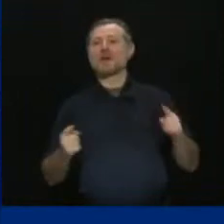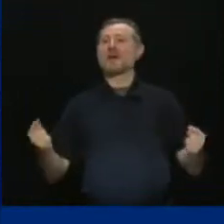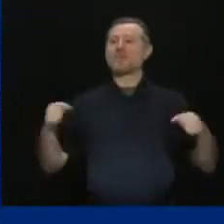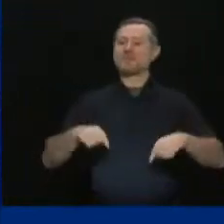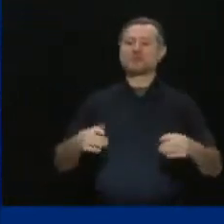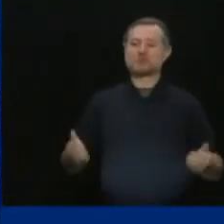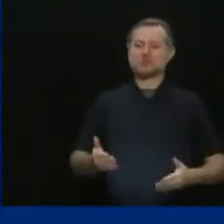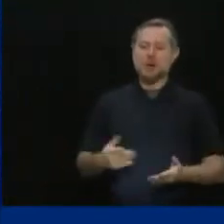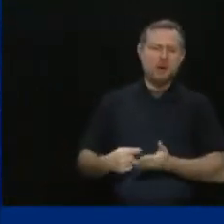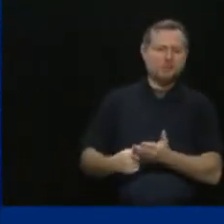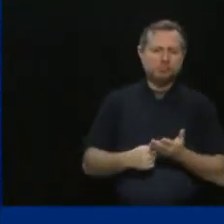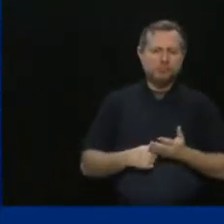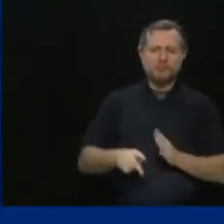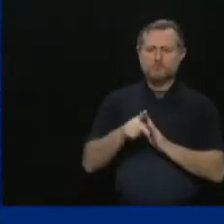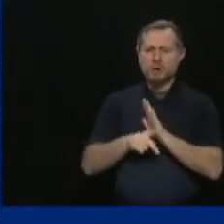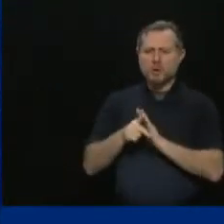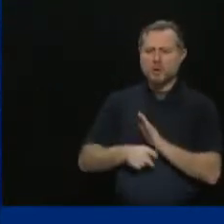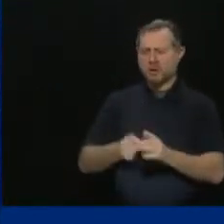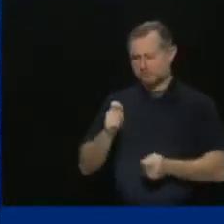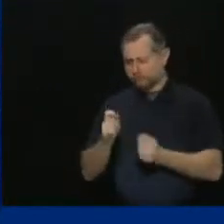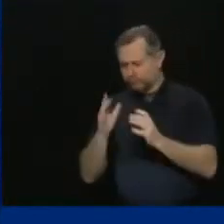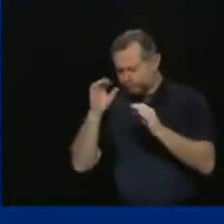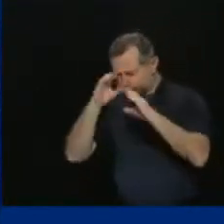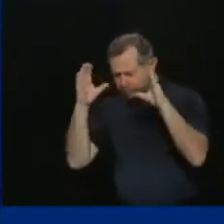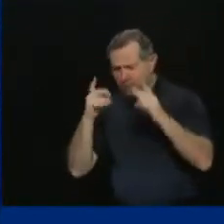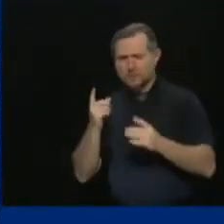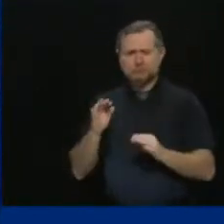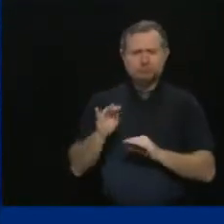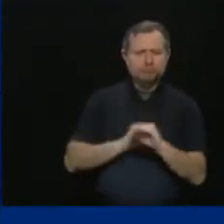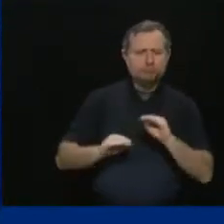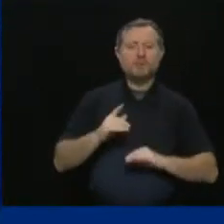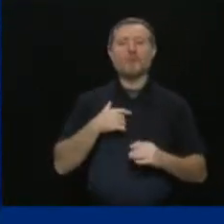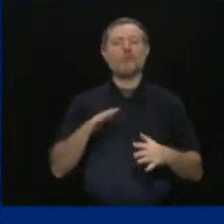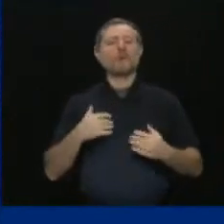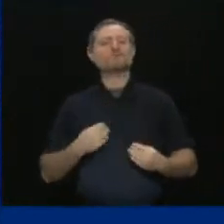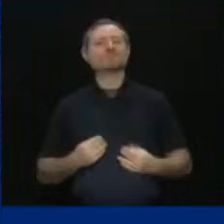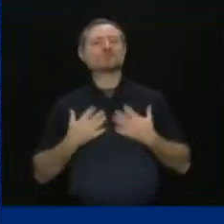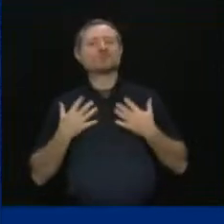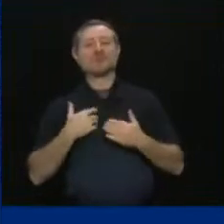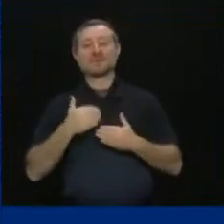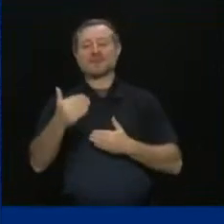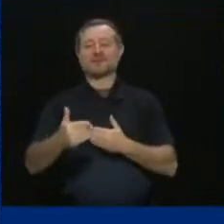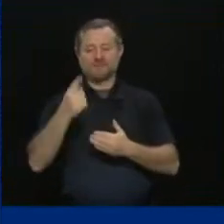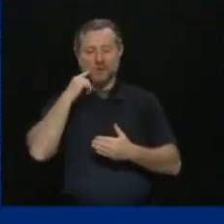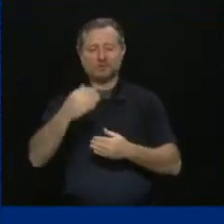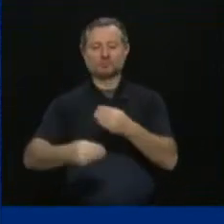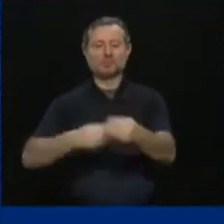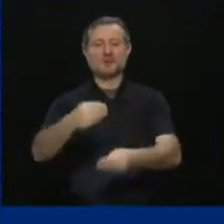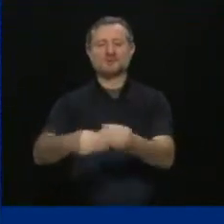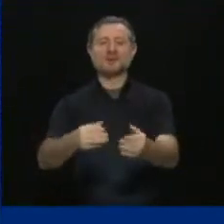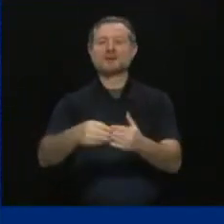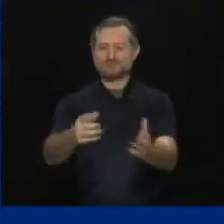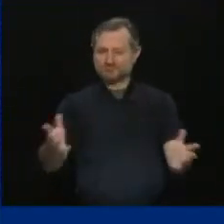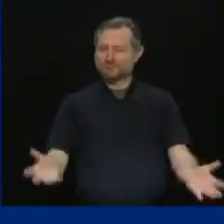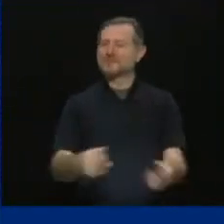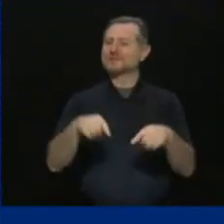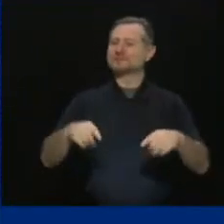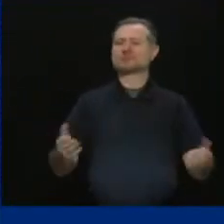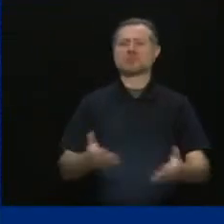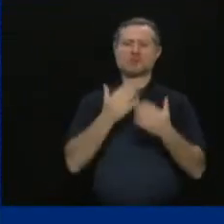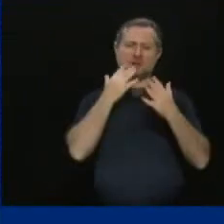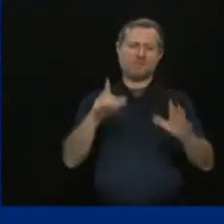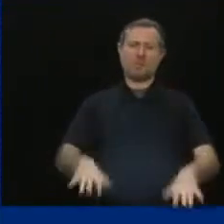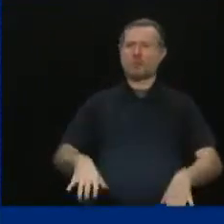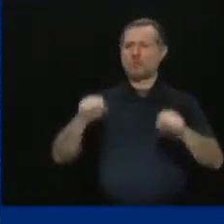inspiring the next generation of leaders who will carry on the values that we treasure here as New Yorkers. So thank you so much for hosting us, giving